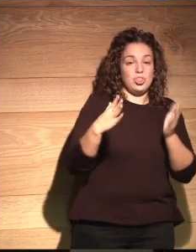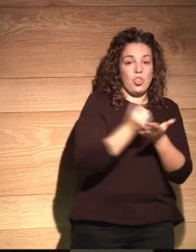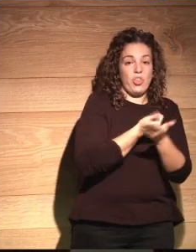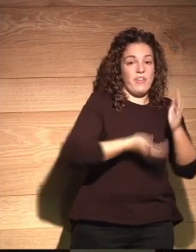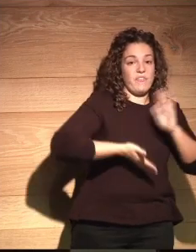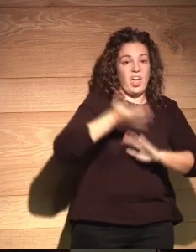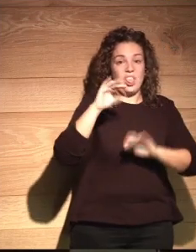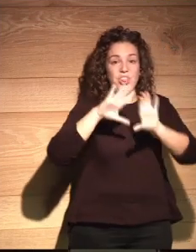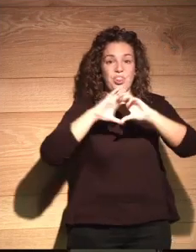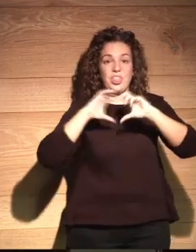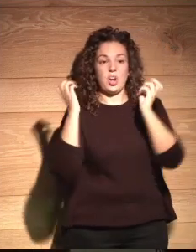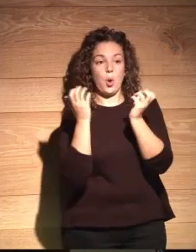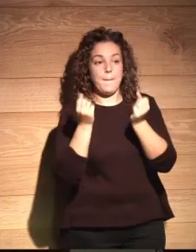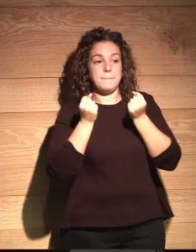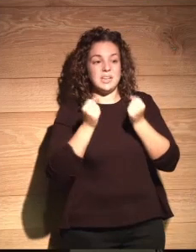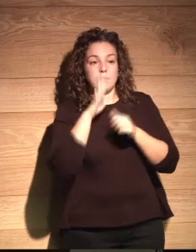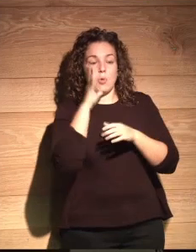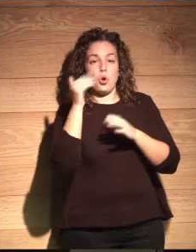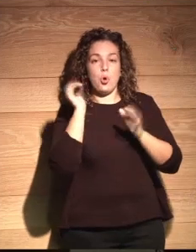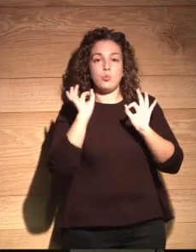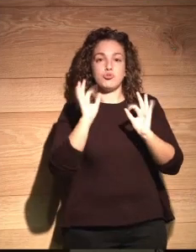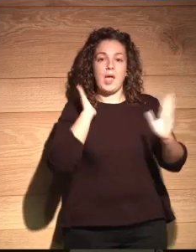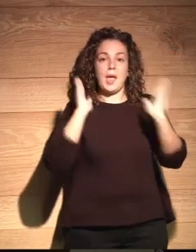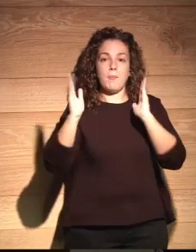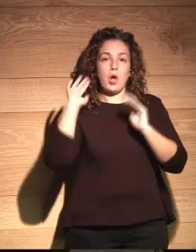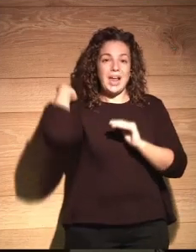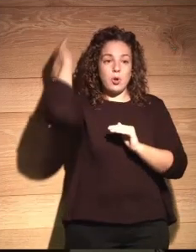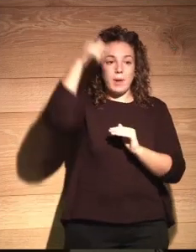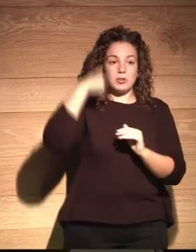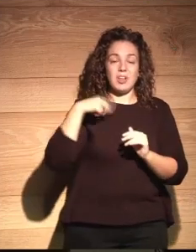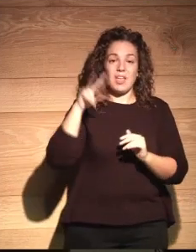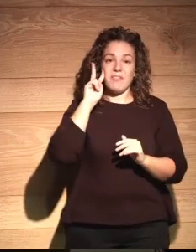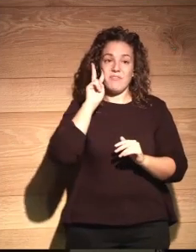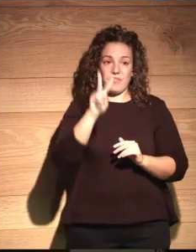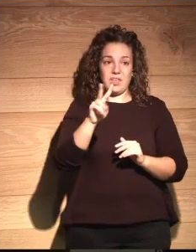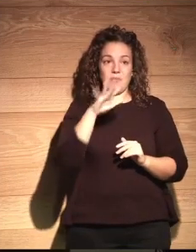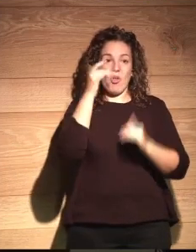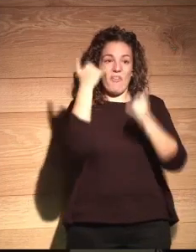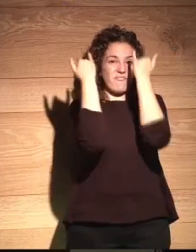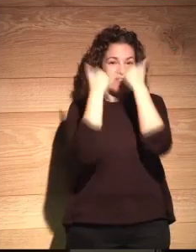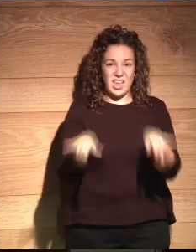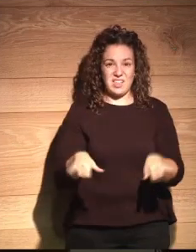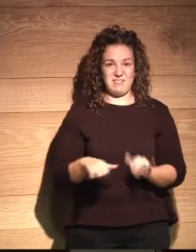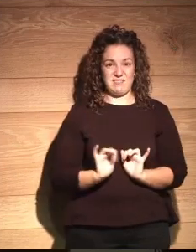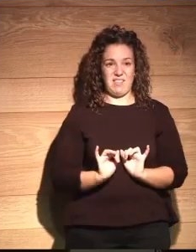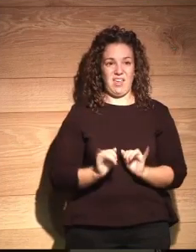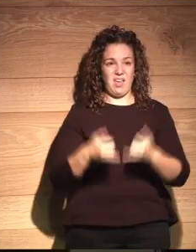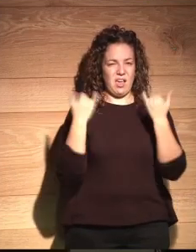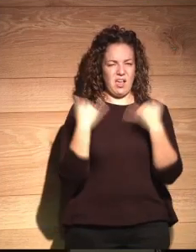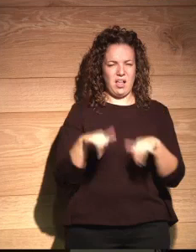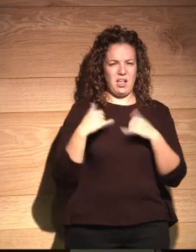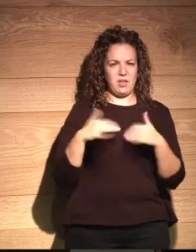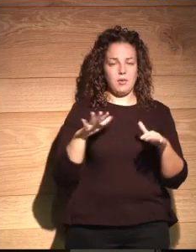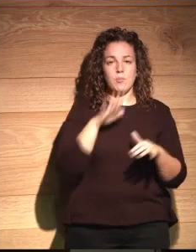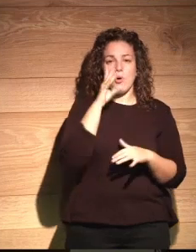go and celebrate. And you see a peak happening here. That's a big party. Day 2 after winning the soccer World